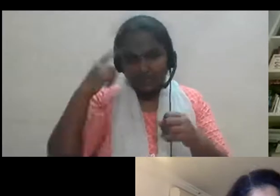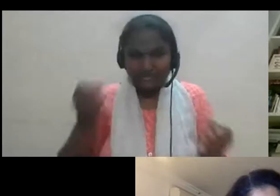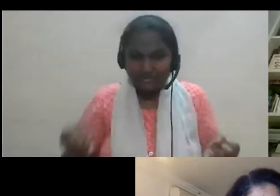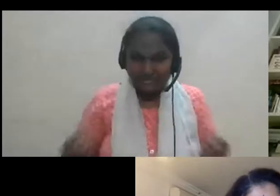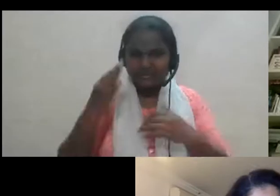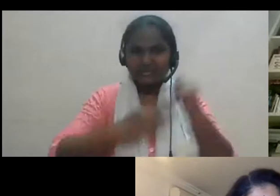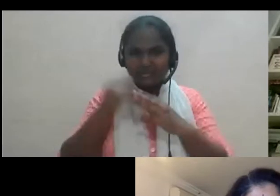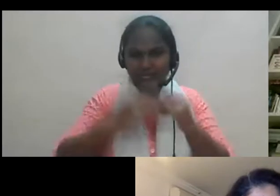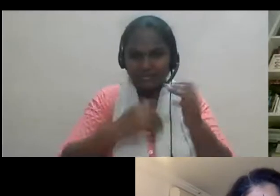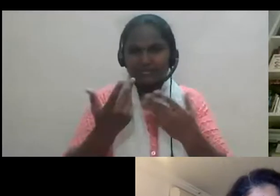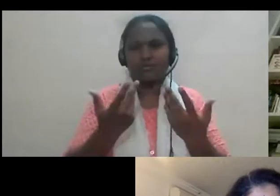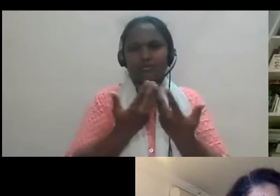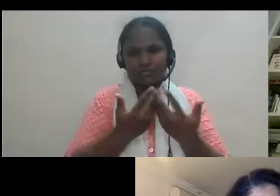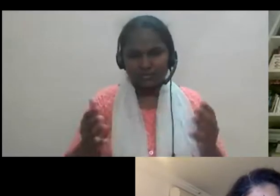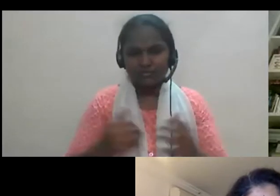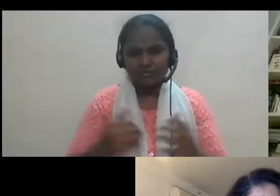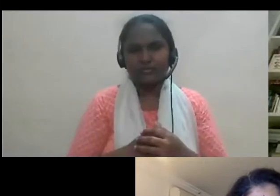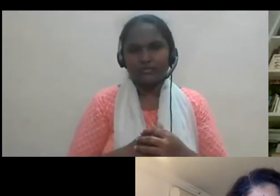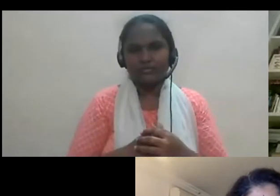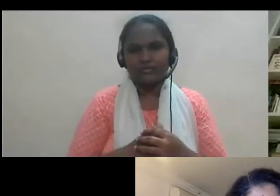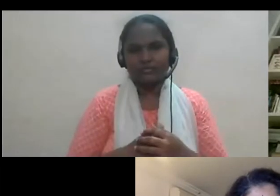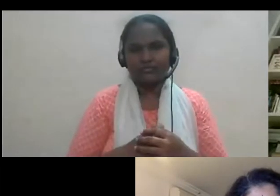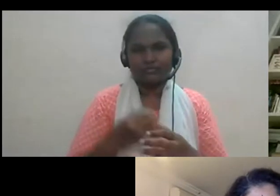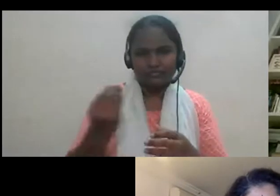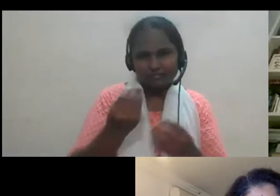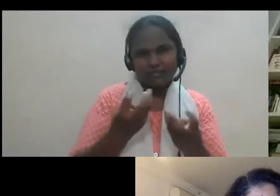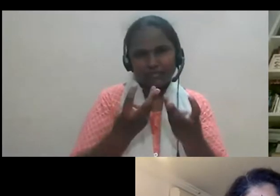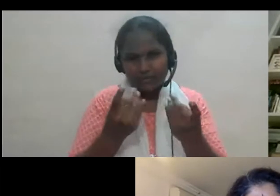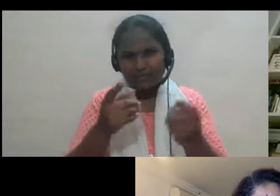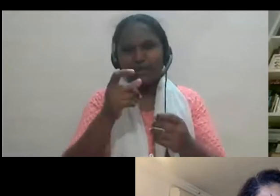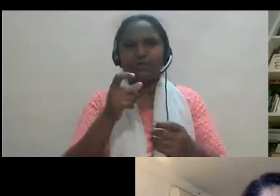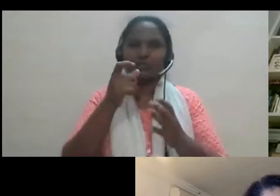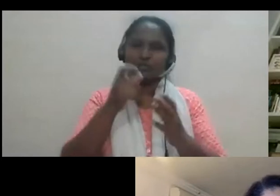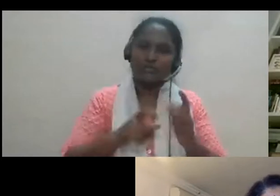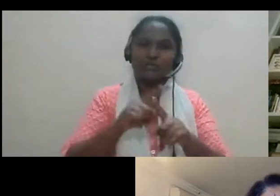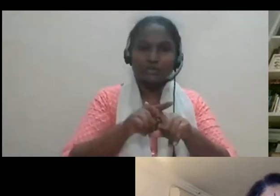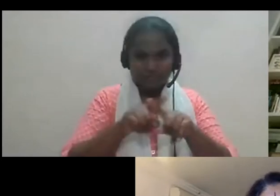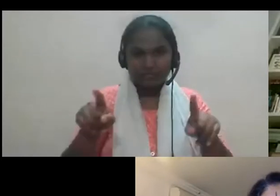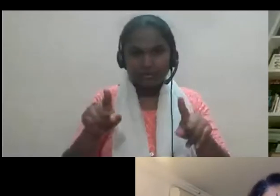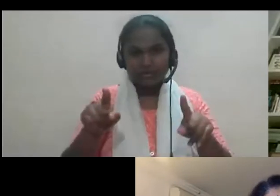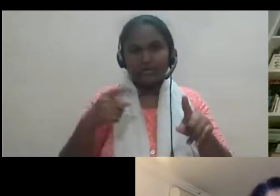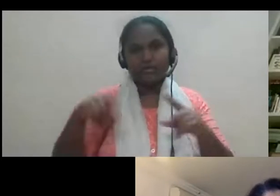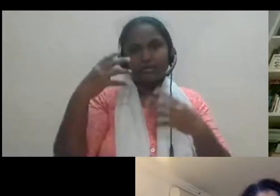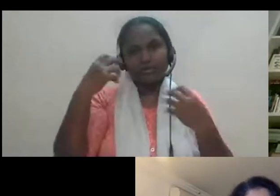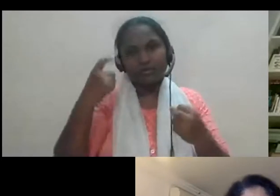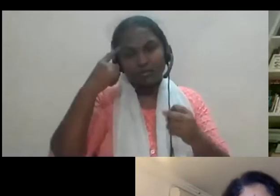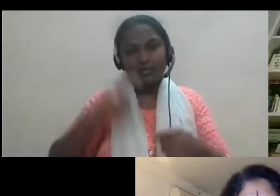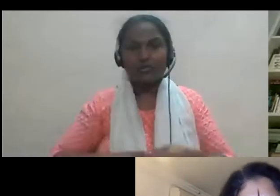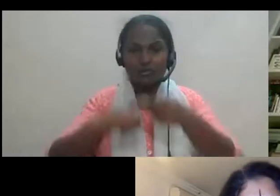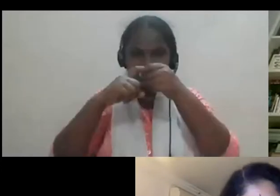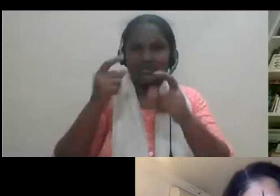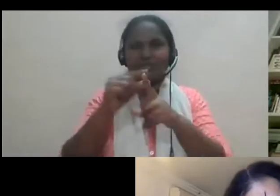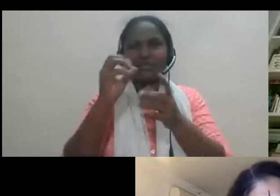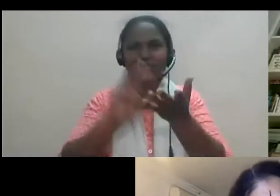build up on those kinds of numbers, if you wish. But of course, there is also the quality component,